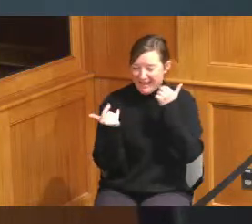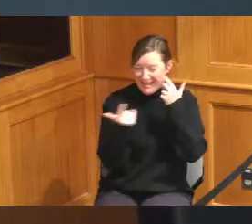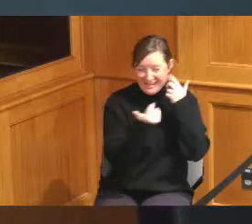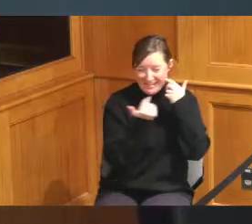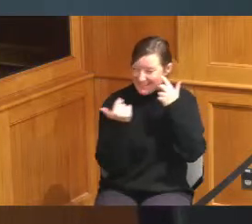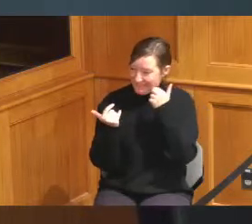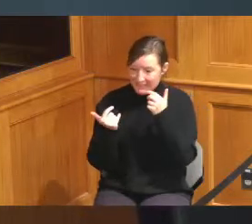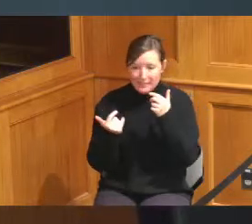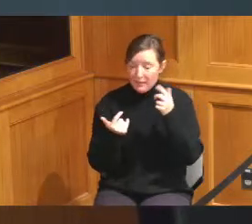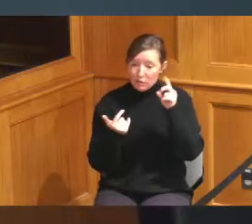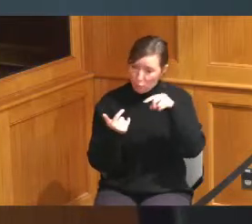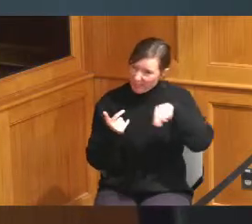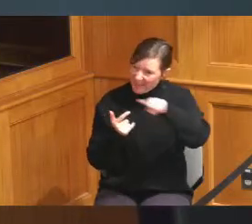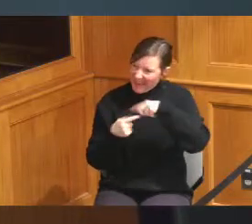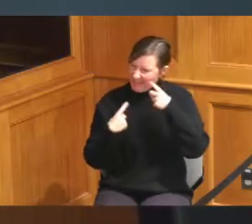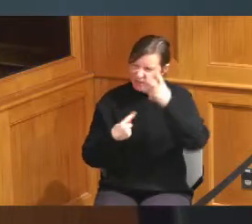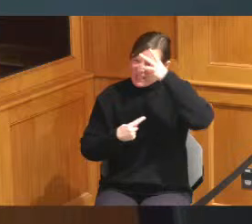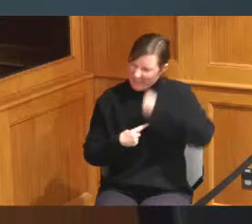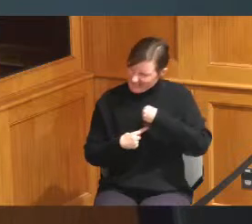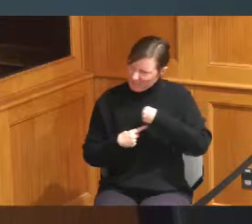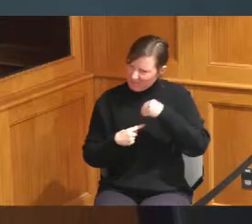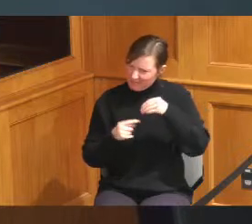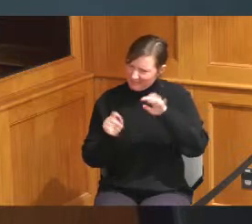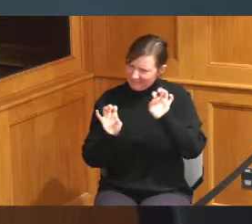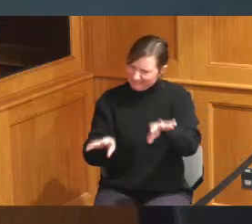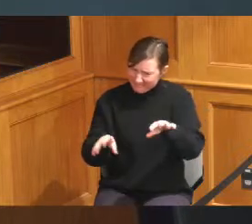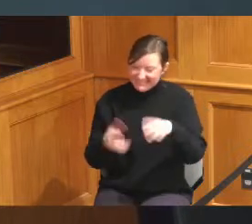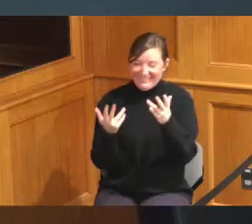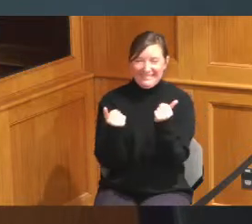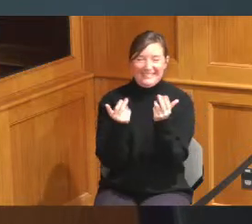Anything? Did they sleep? Do they sleep?